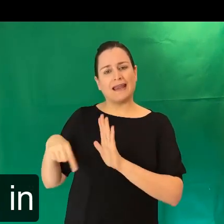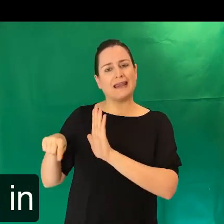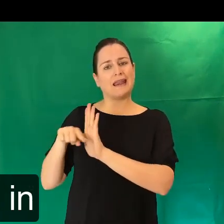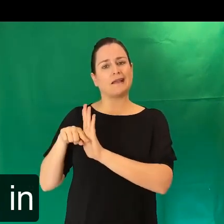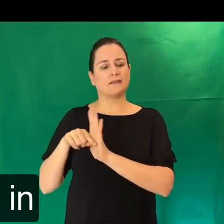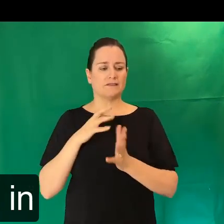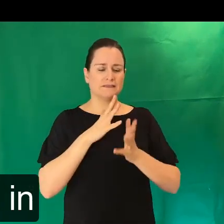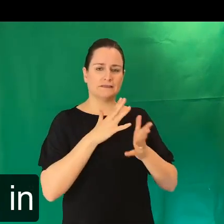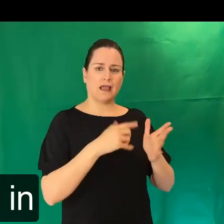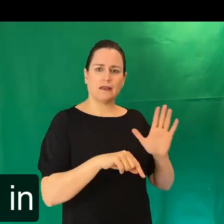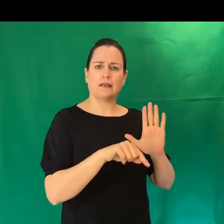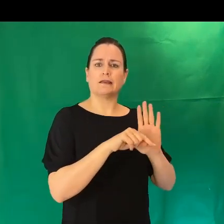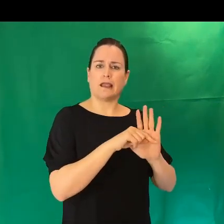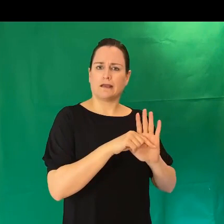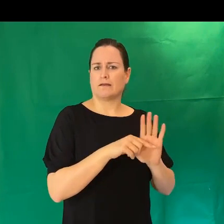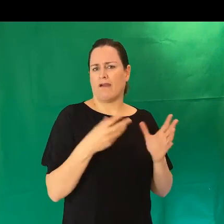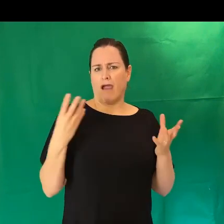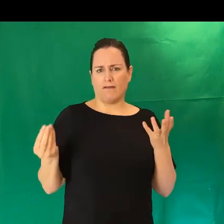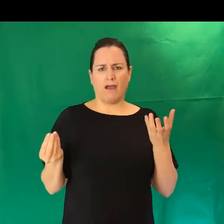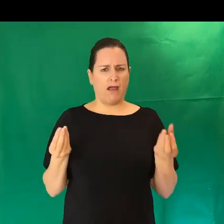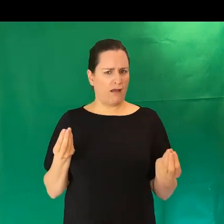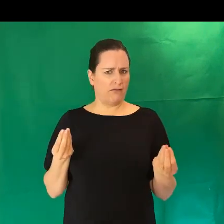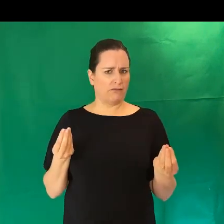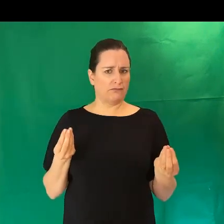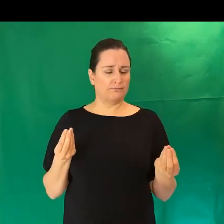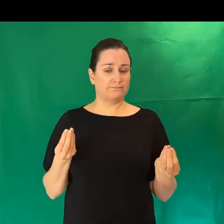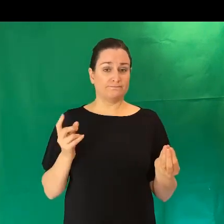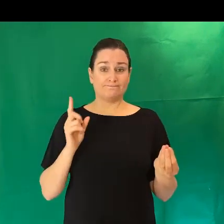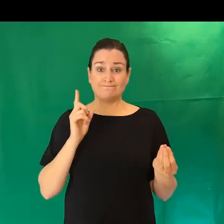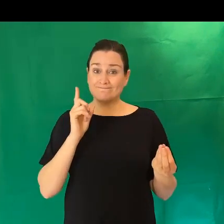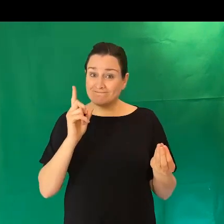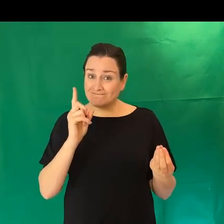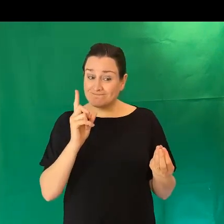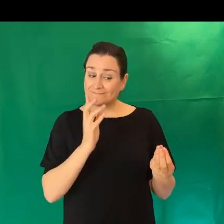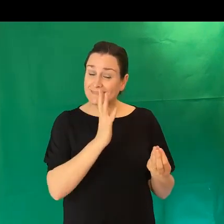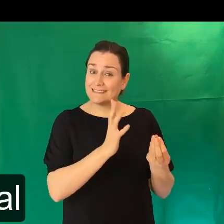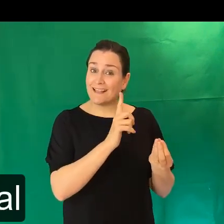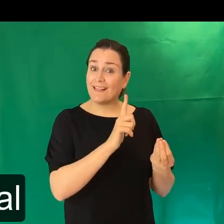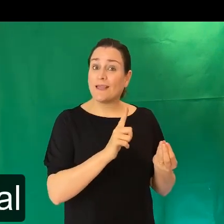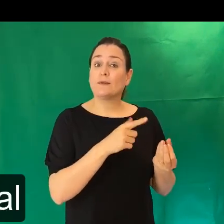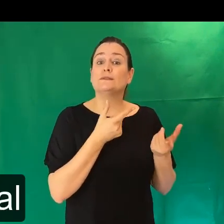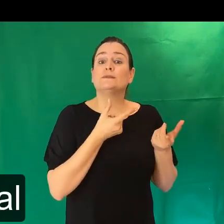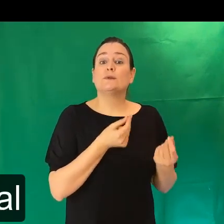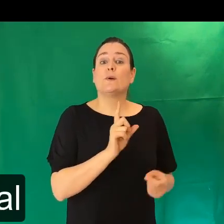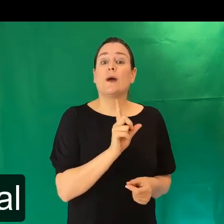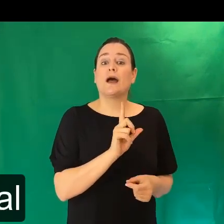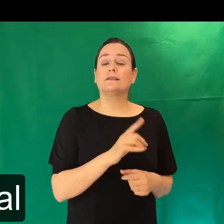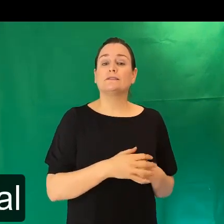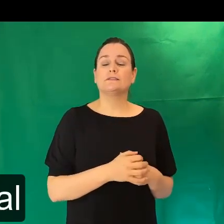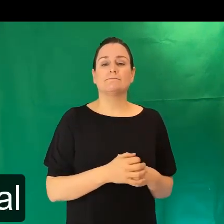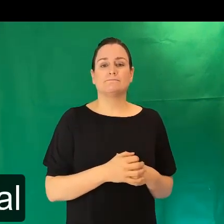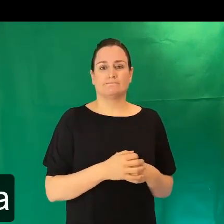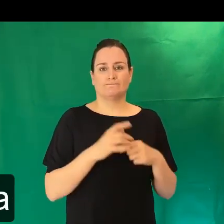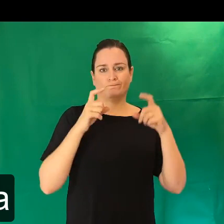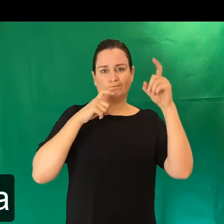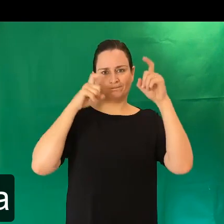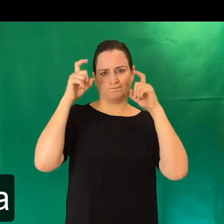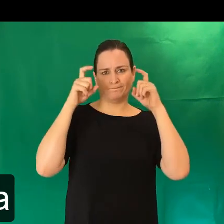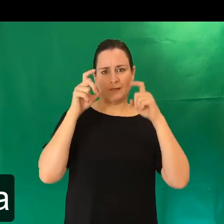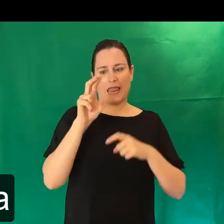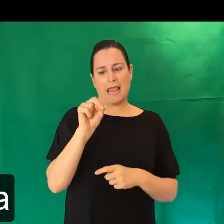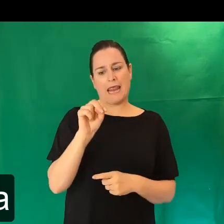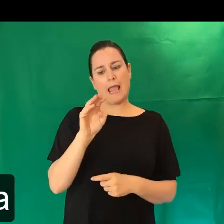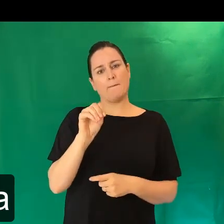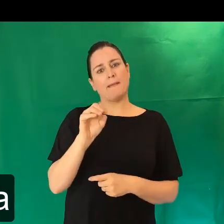negative sentences in sign languages. What is different is that sign languages have a non-manual